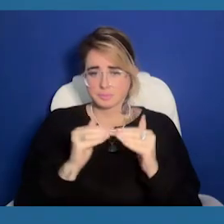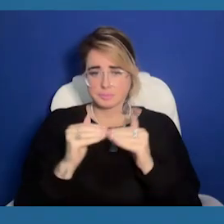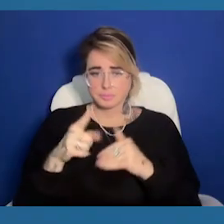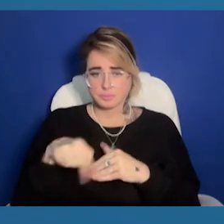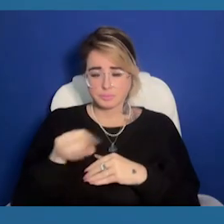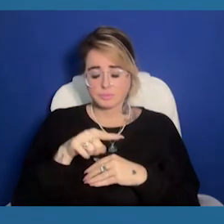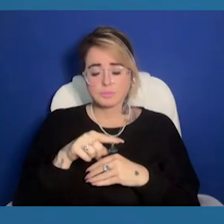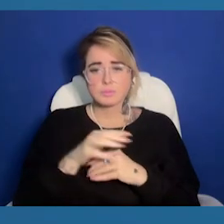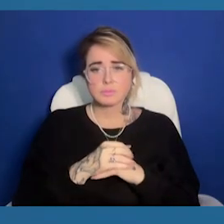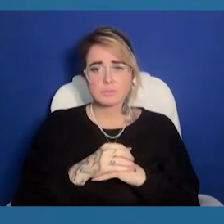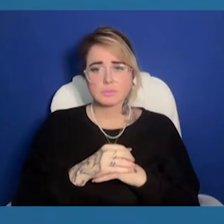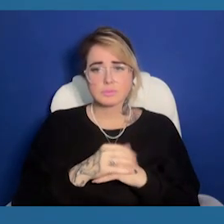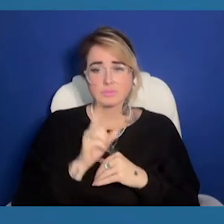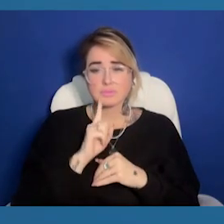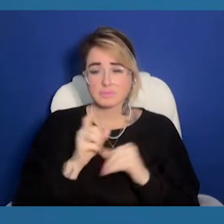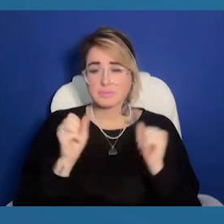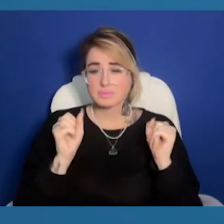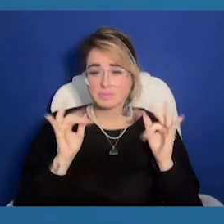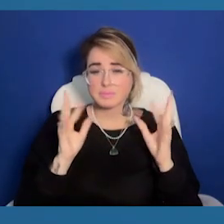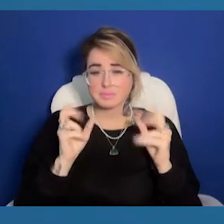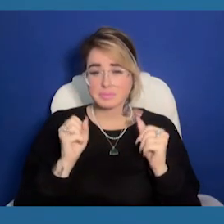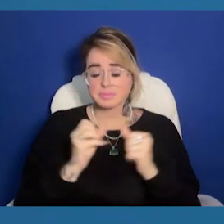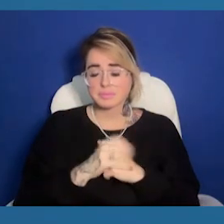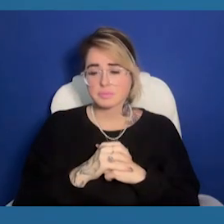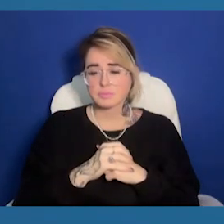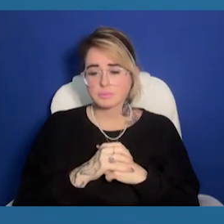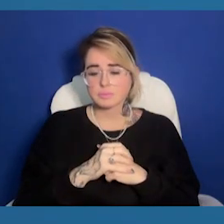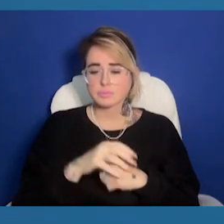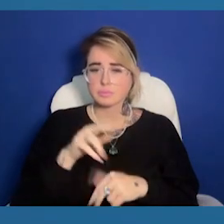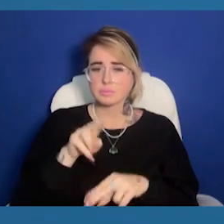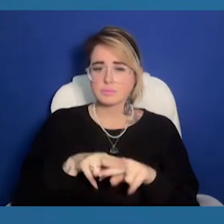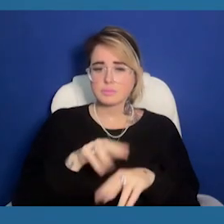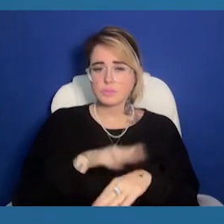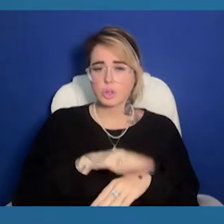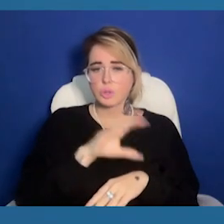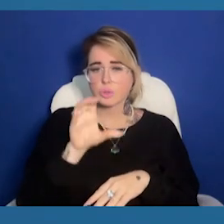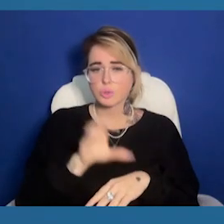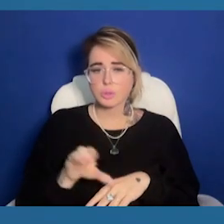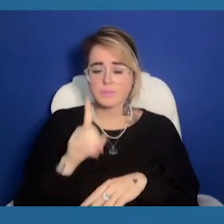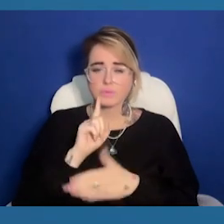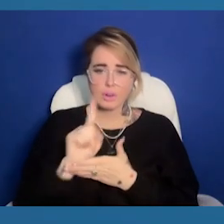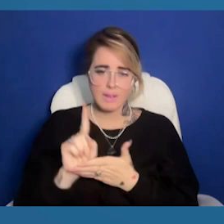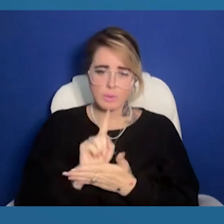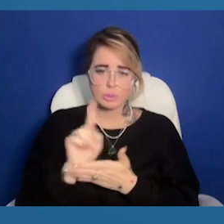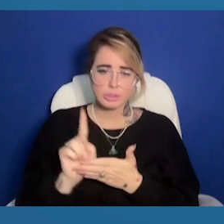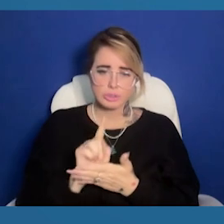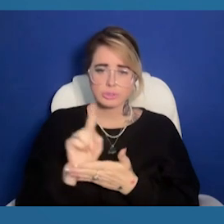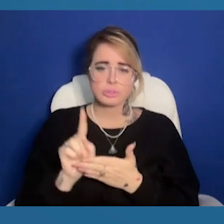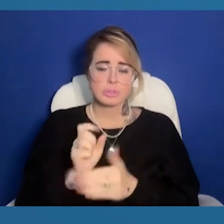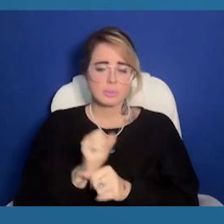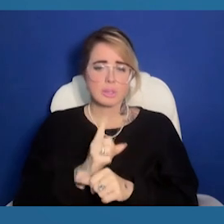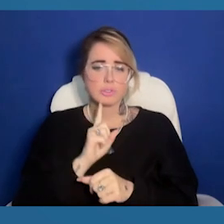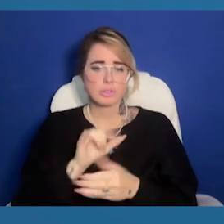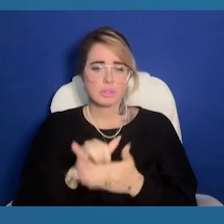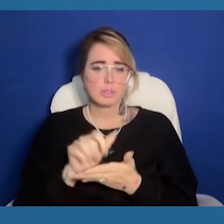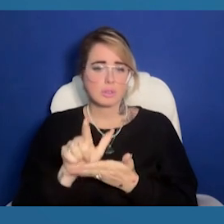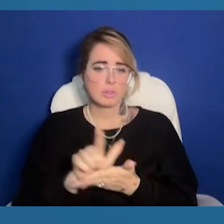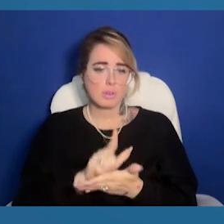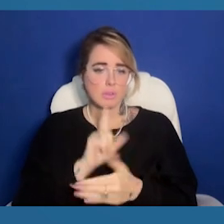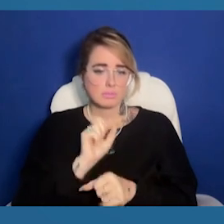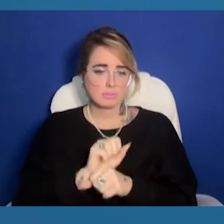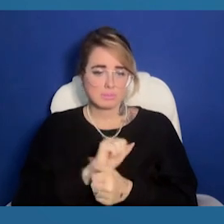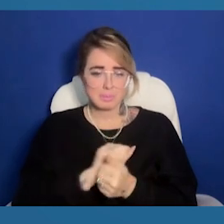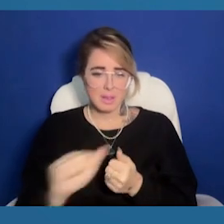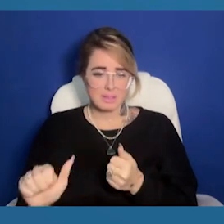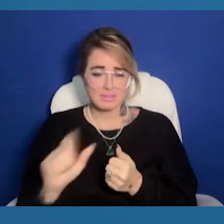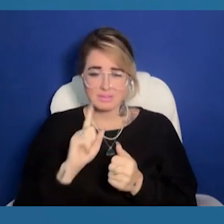was an amazing thing, sitting on Zooms for hours at a time and making sure this law, because it was so important.